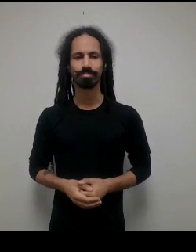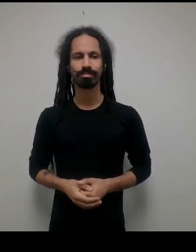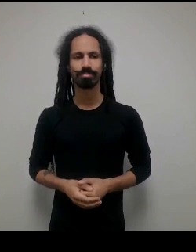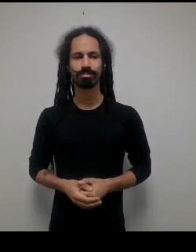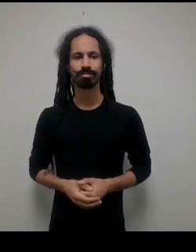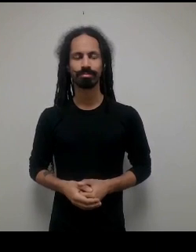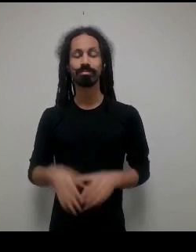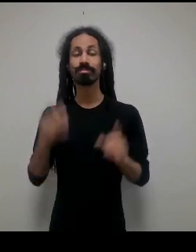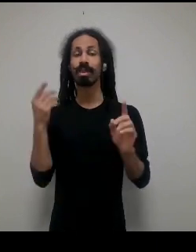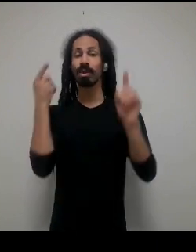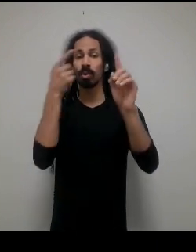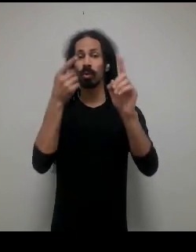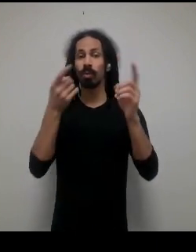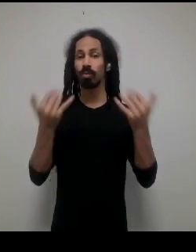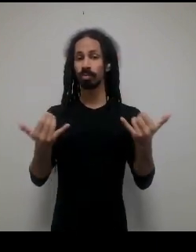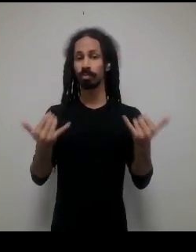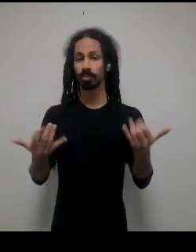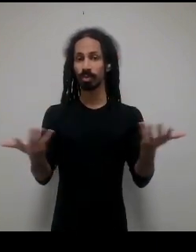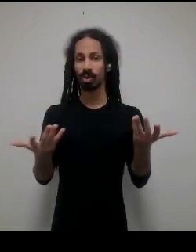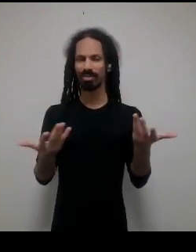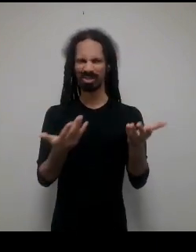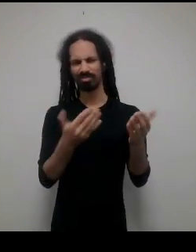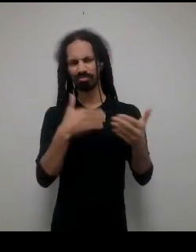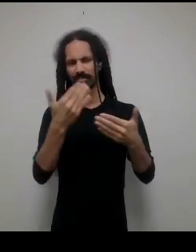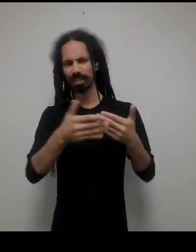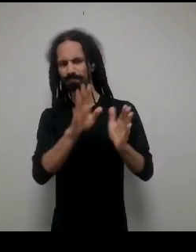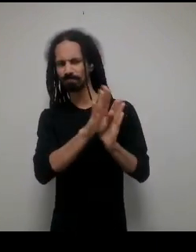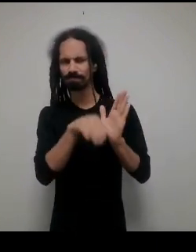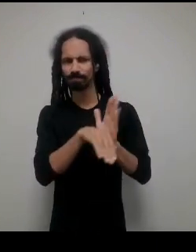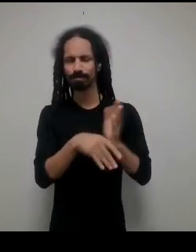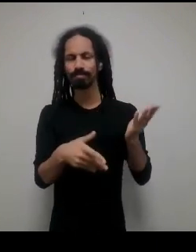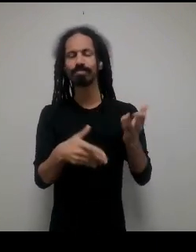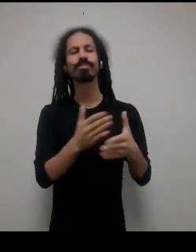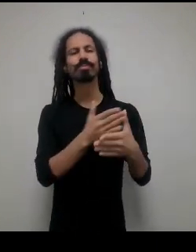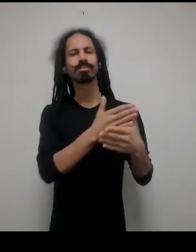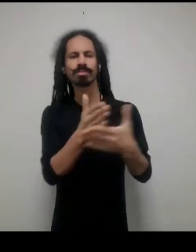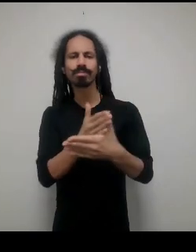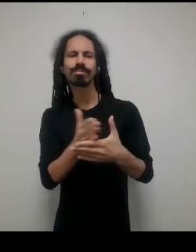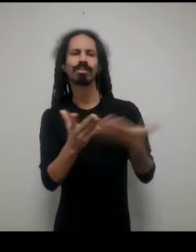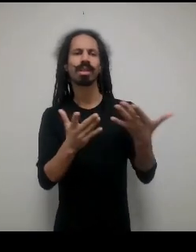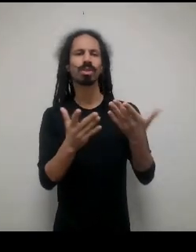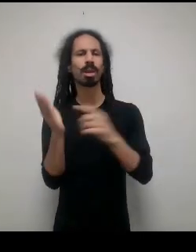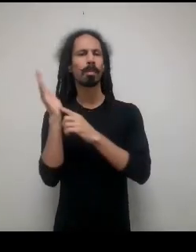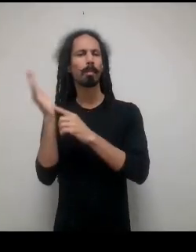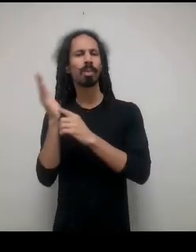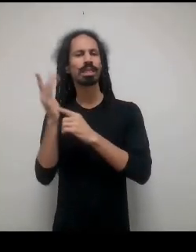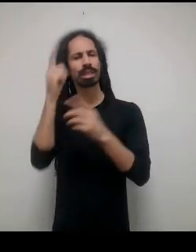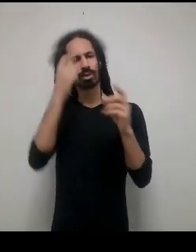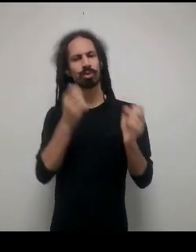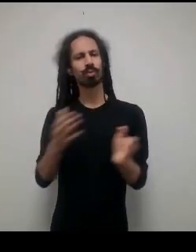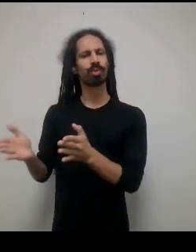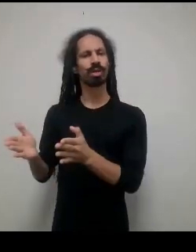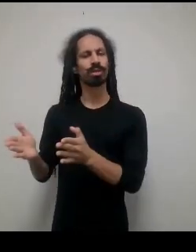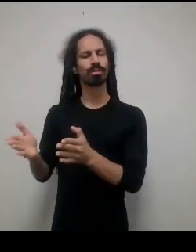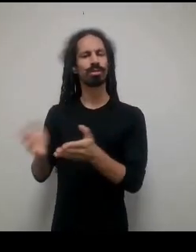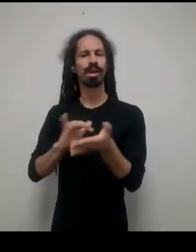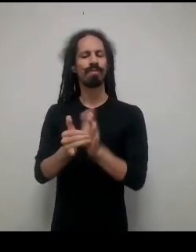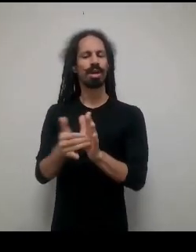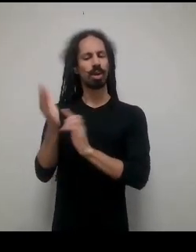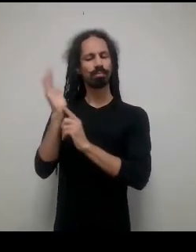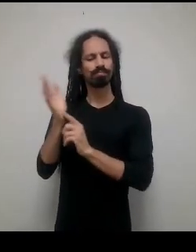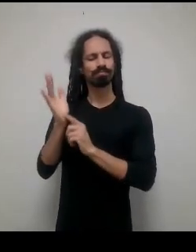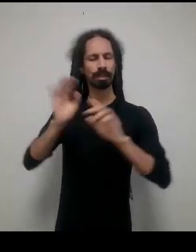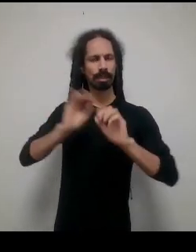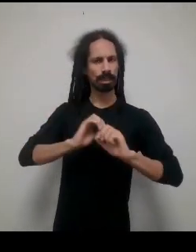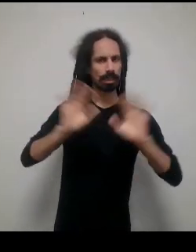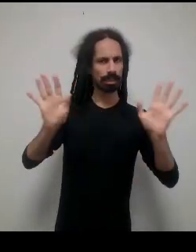The goal for today, for this next 30 minutes or so, is to share presenting strategies to deliver a message that's clear and to deliver